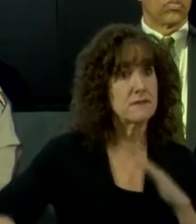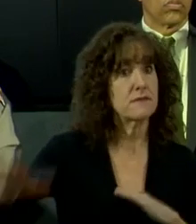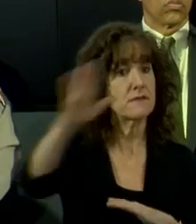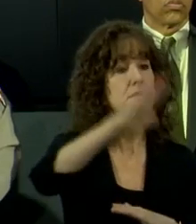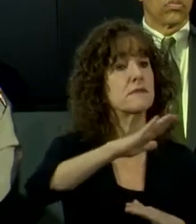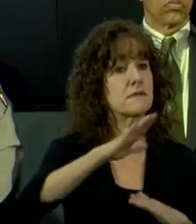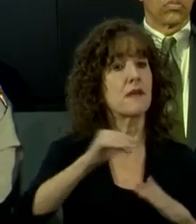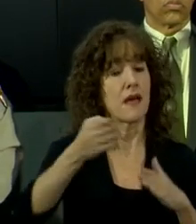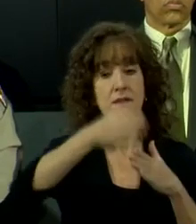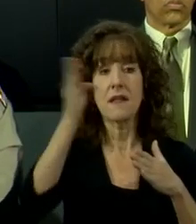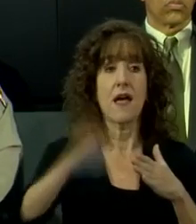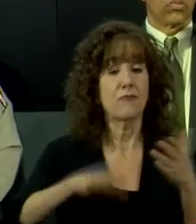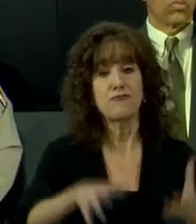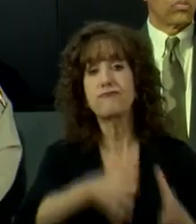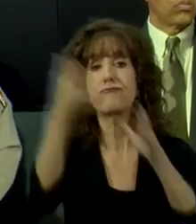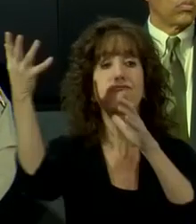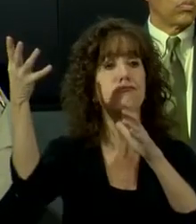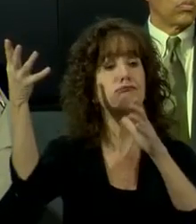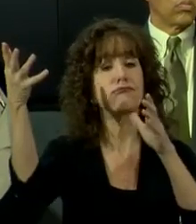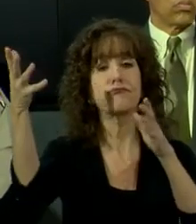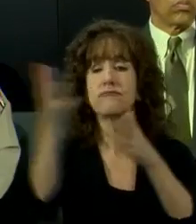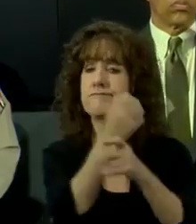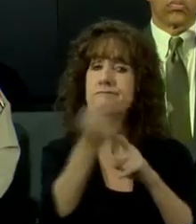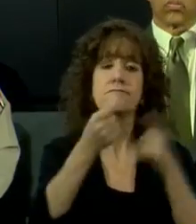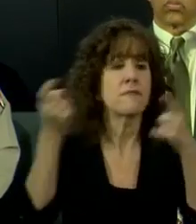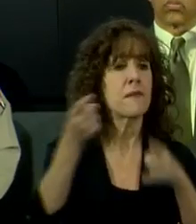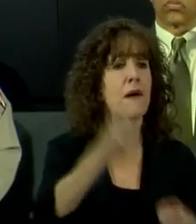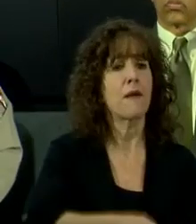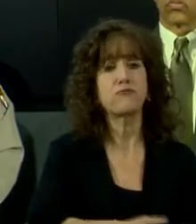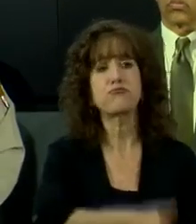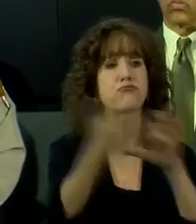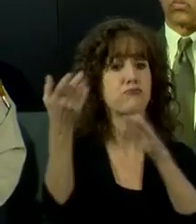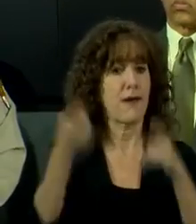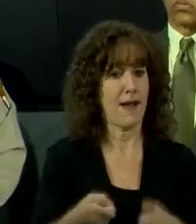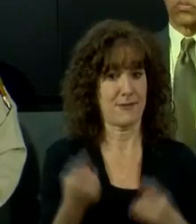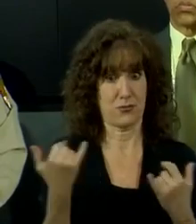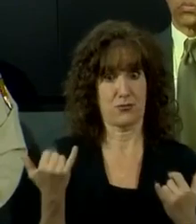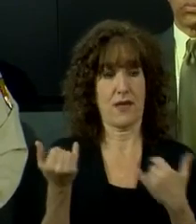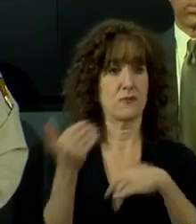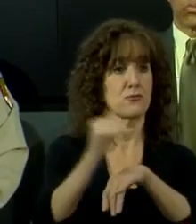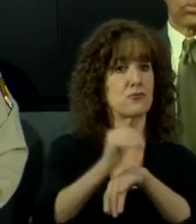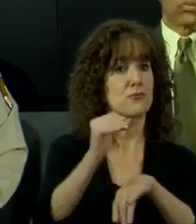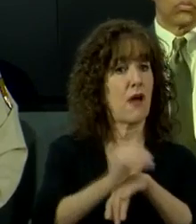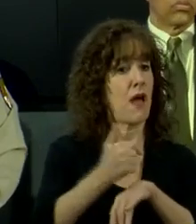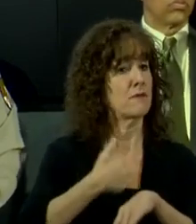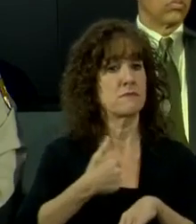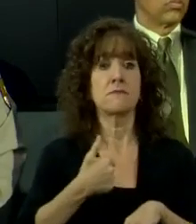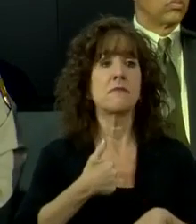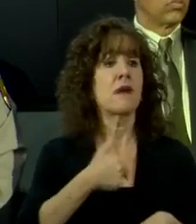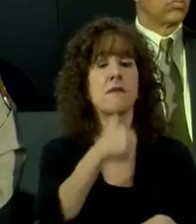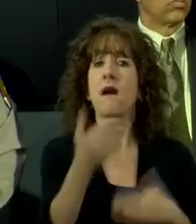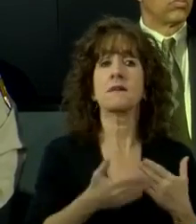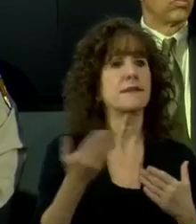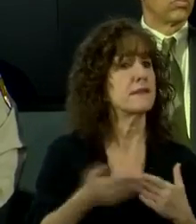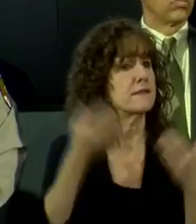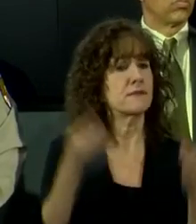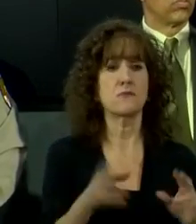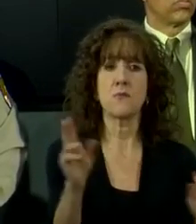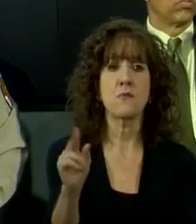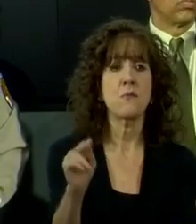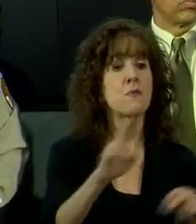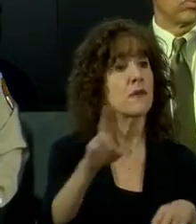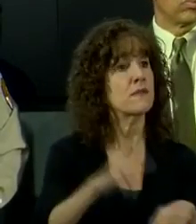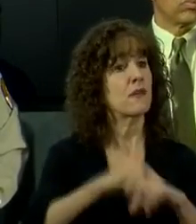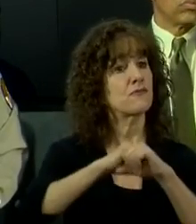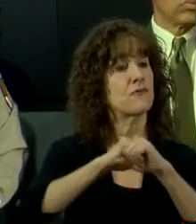the unrest that we witnessed today and tonight. I have not made this decision lightly. The National